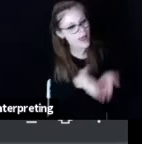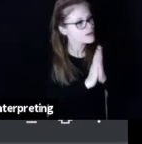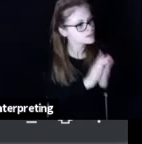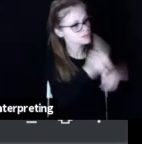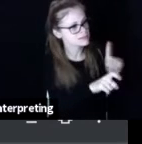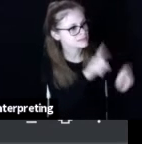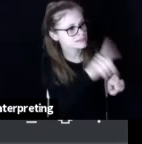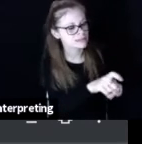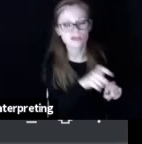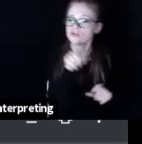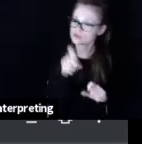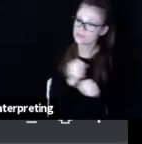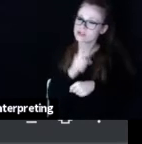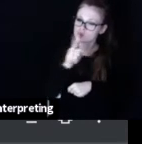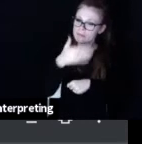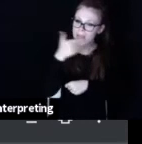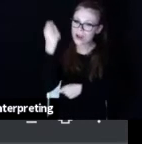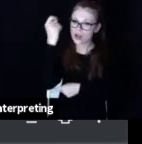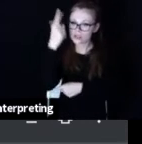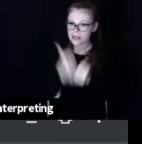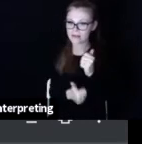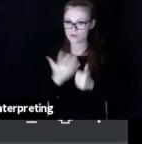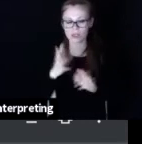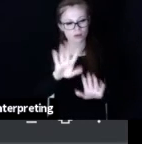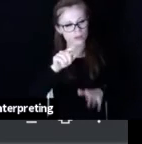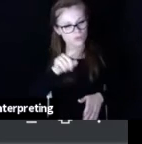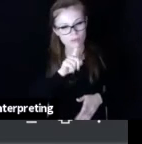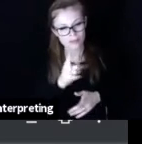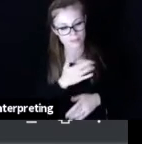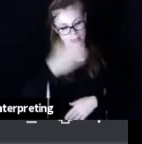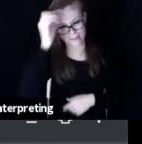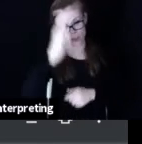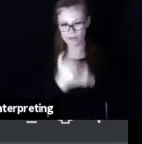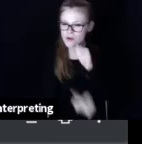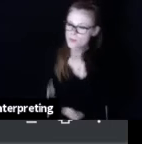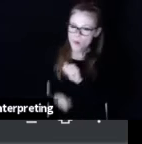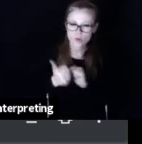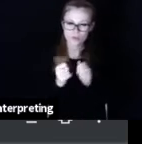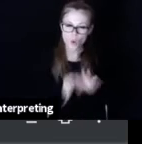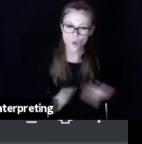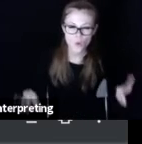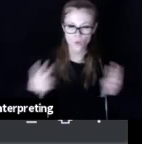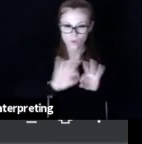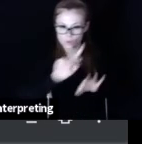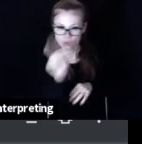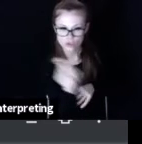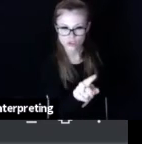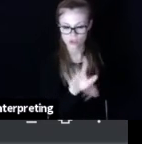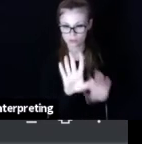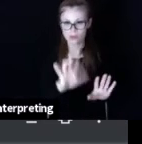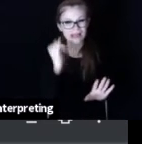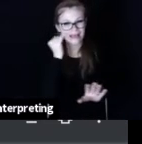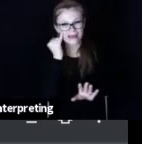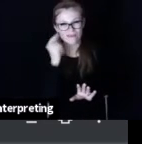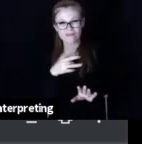part of this presentation, but in my opinion, one of the most important questions that you could ask, especially if your sense is